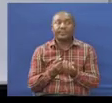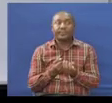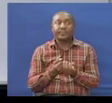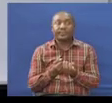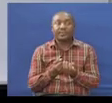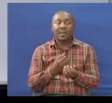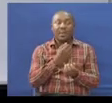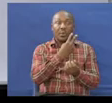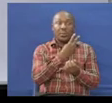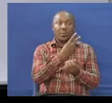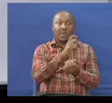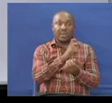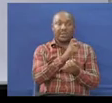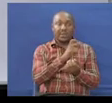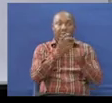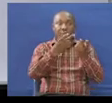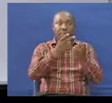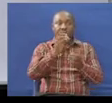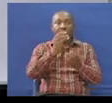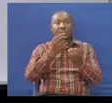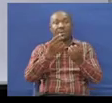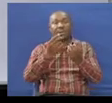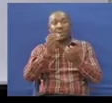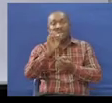either 2x should be equal to 0,